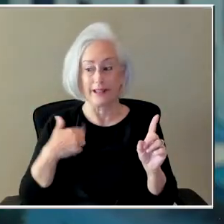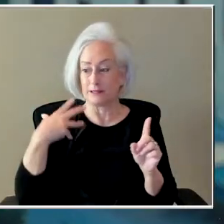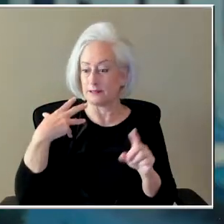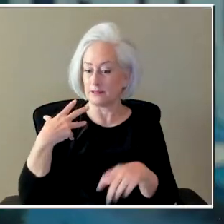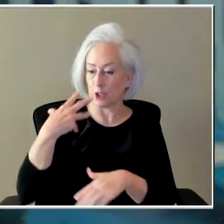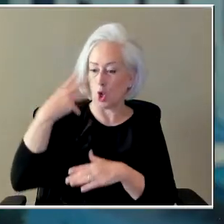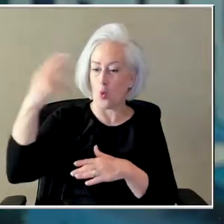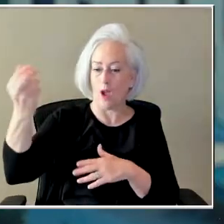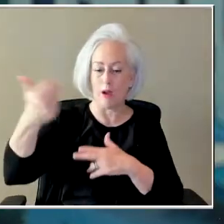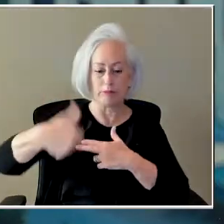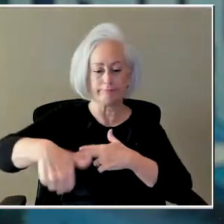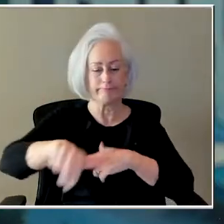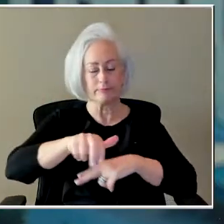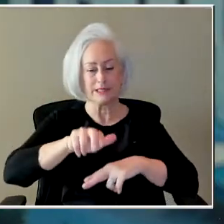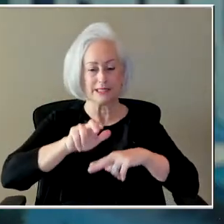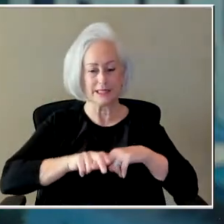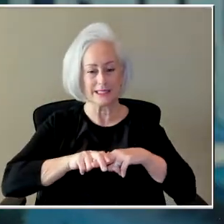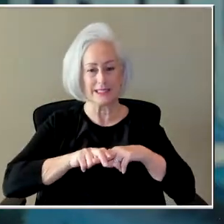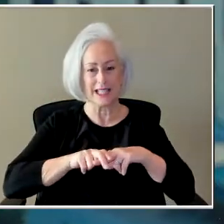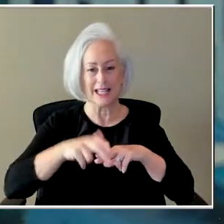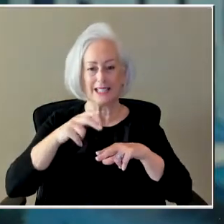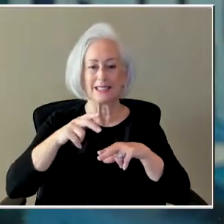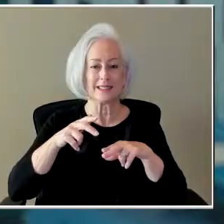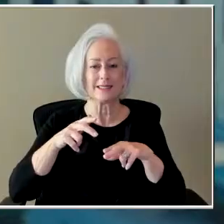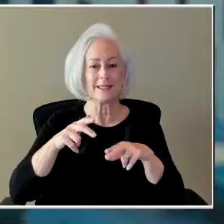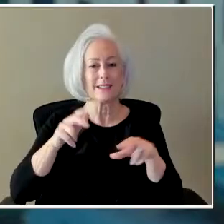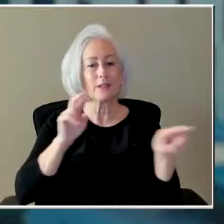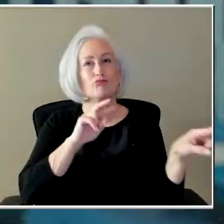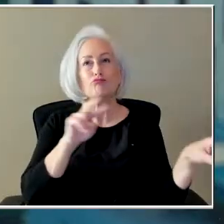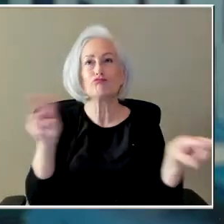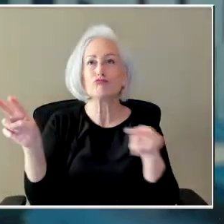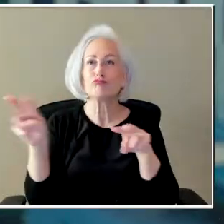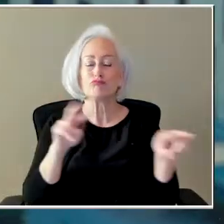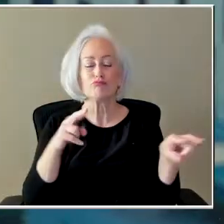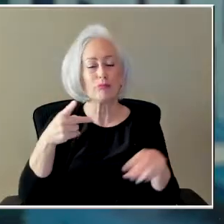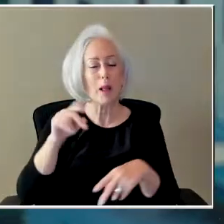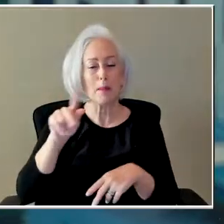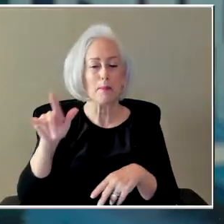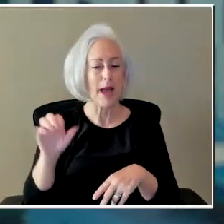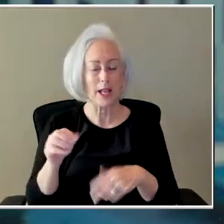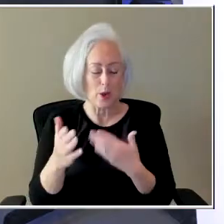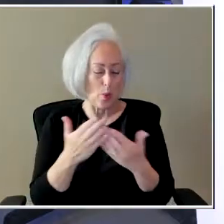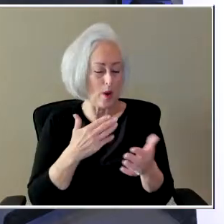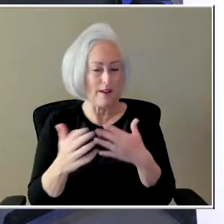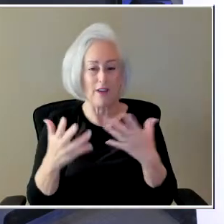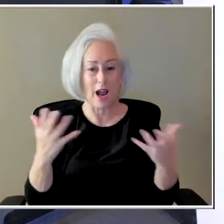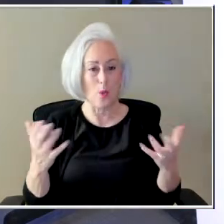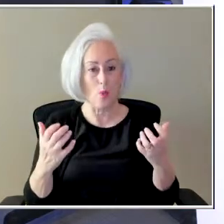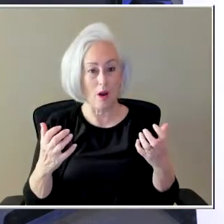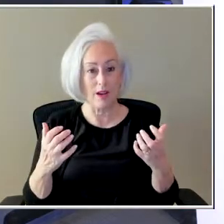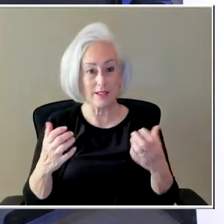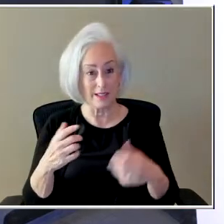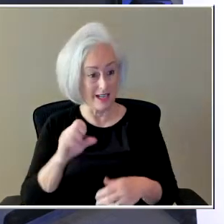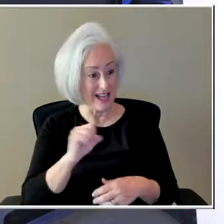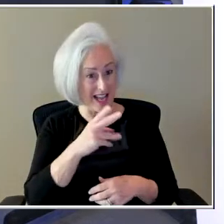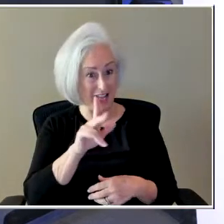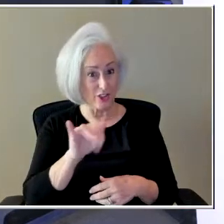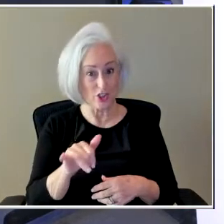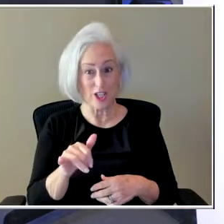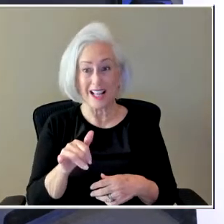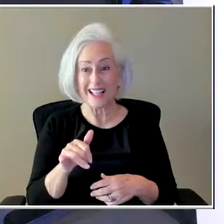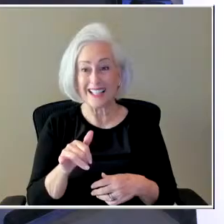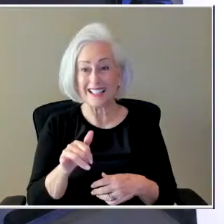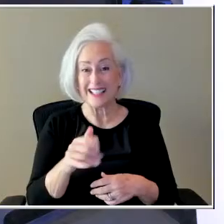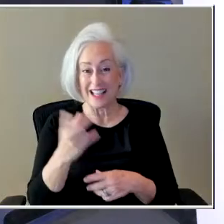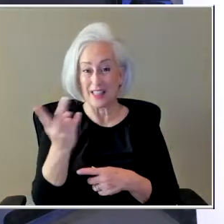the patio or whatever I want to do anymore. And you and Shelley get out and about. Pardon? You and Shelley